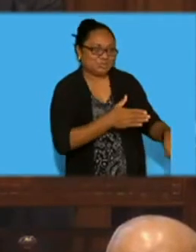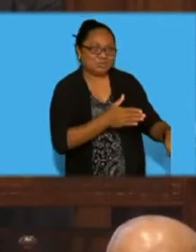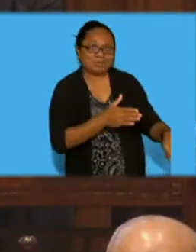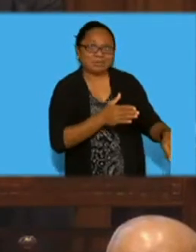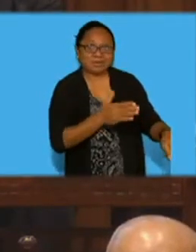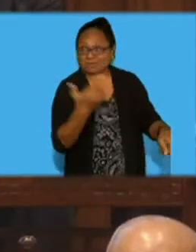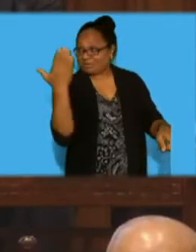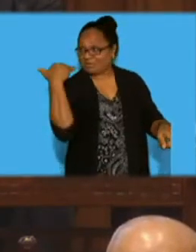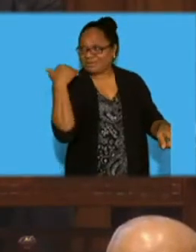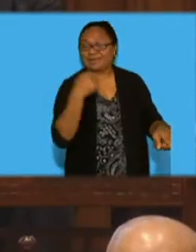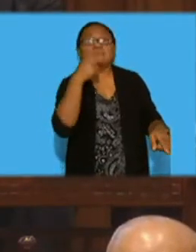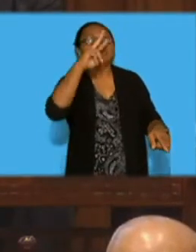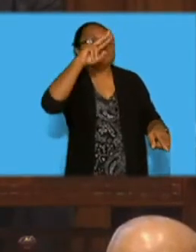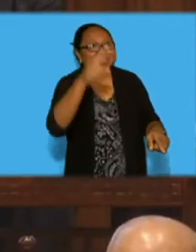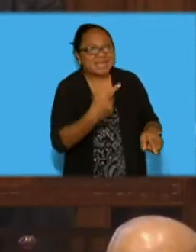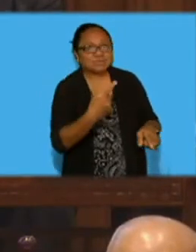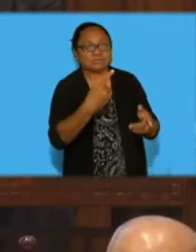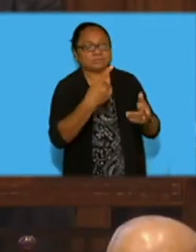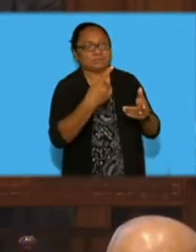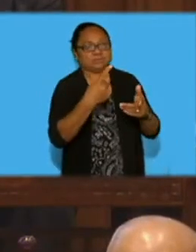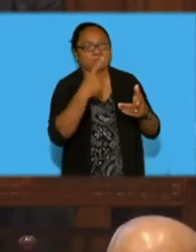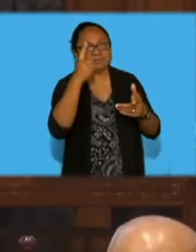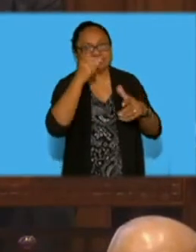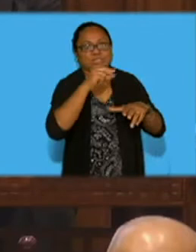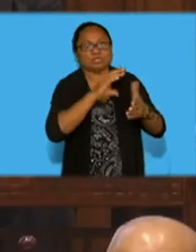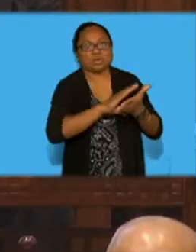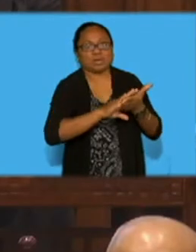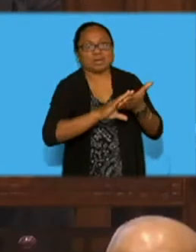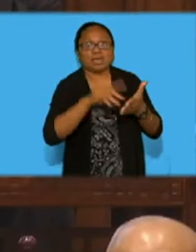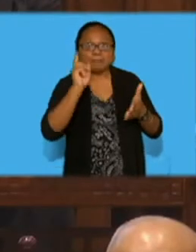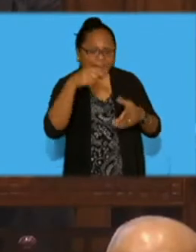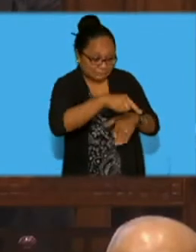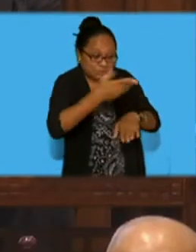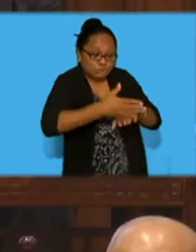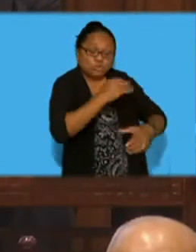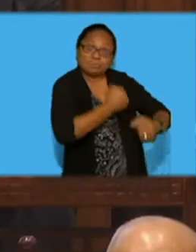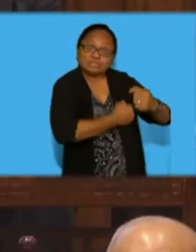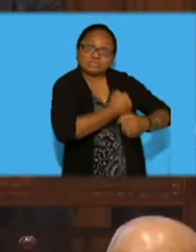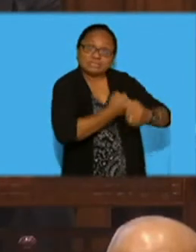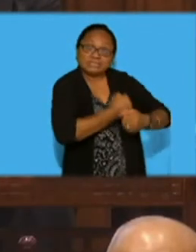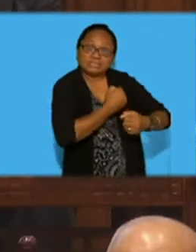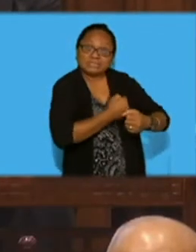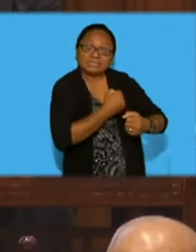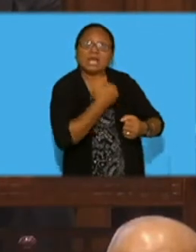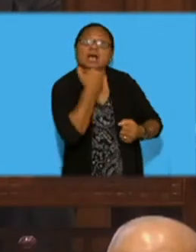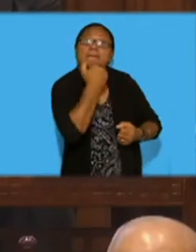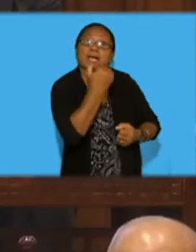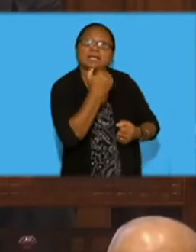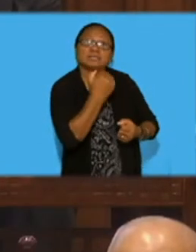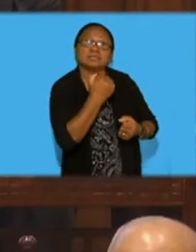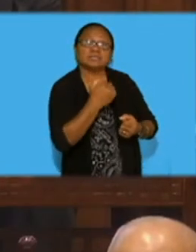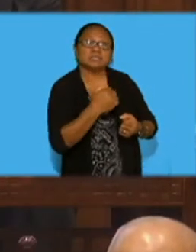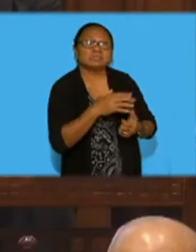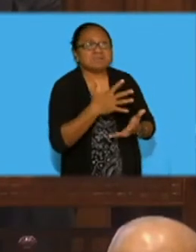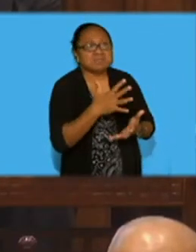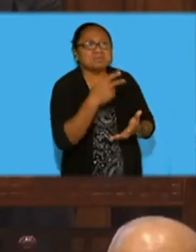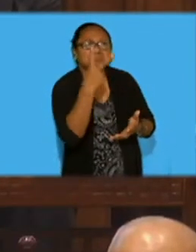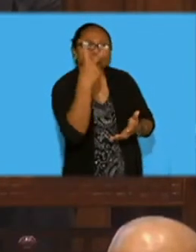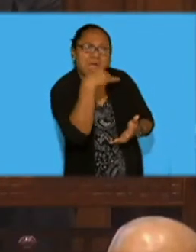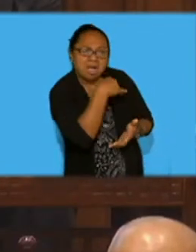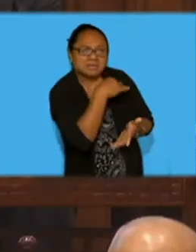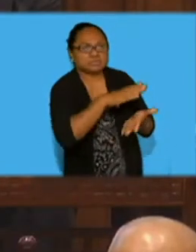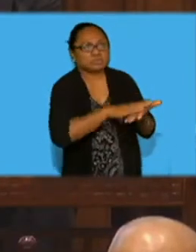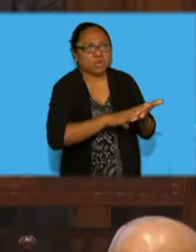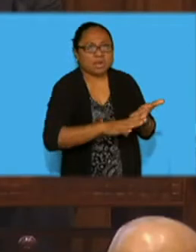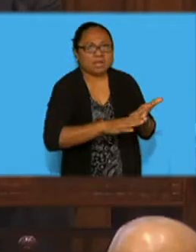2,000 Fijian dollars, new one, which is much superior than the existing one, will cost each person $200 to